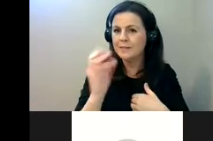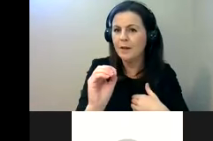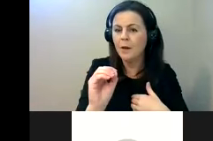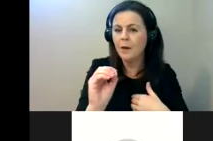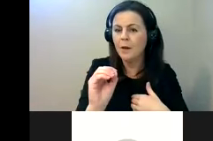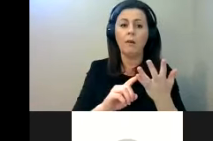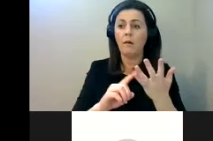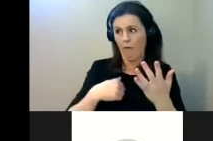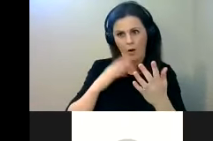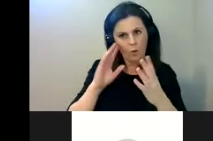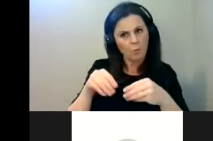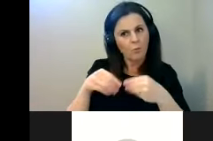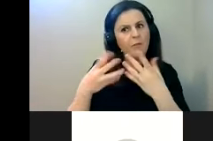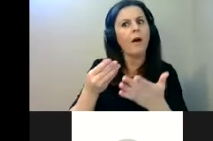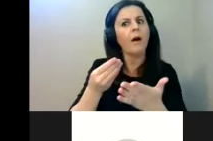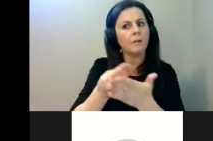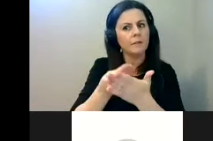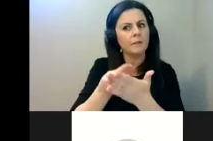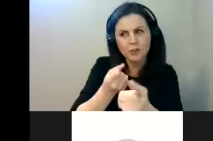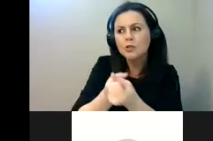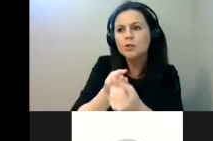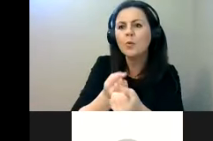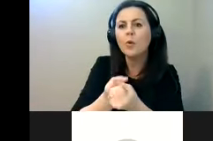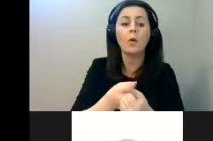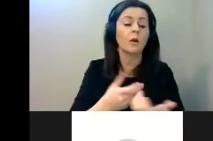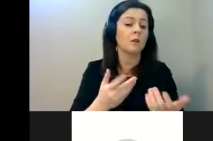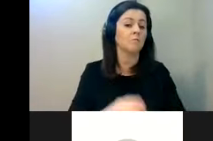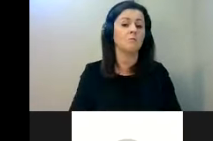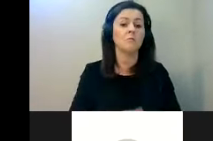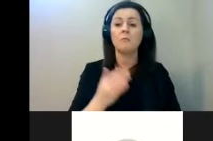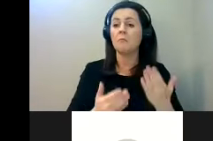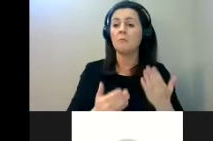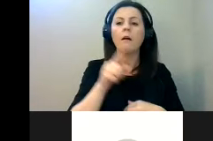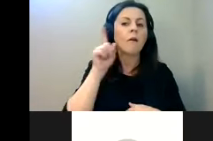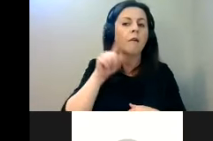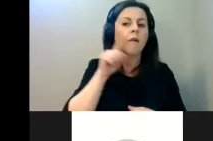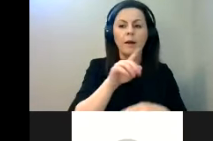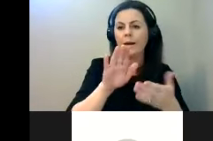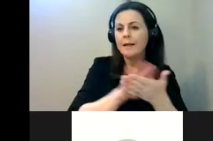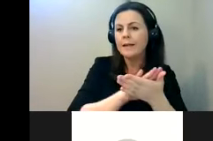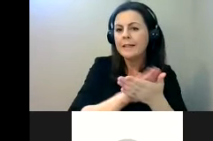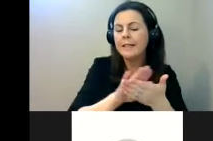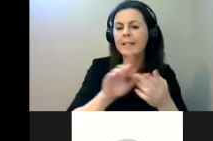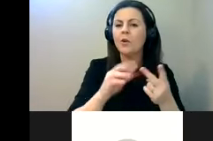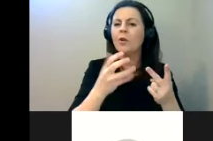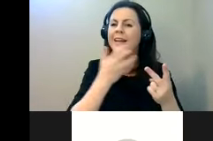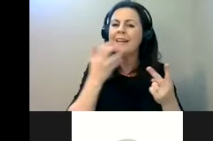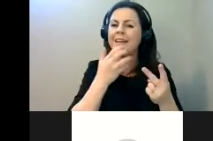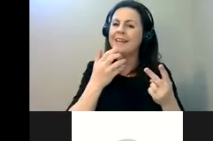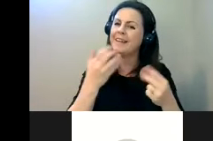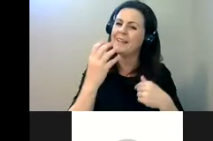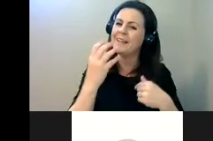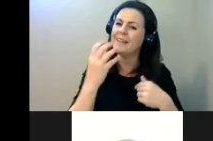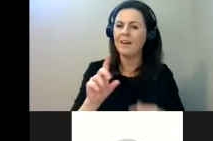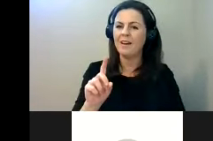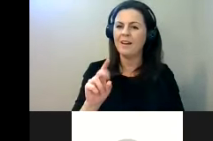financial assistance, for example, through cleaning or heating company scams. Offering duct cleaning services is a